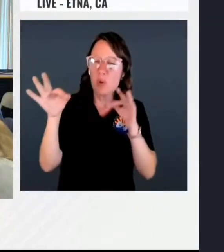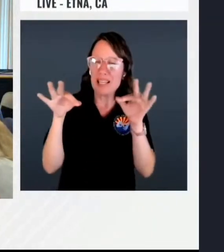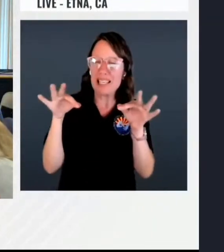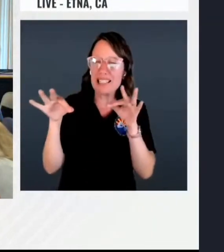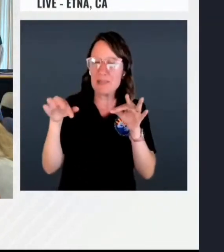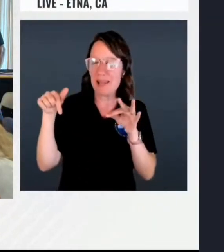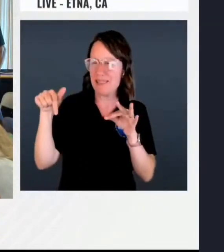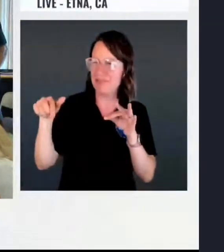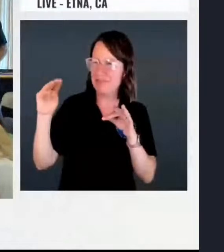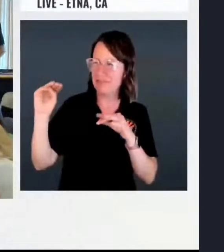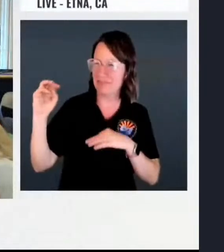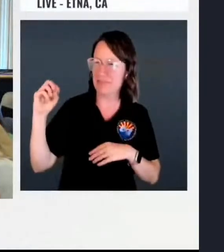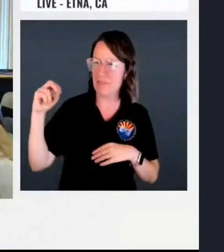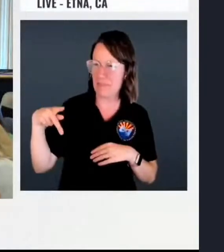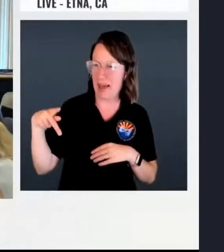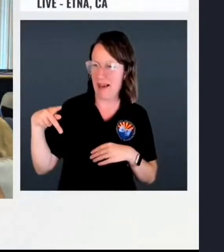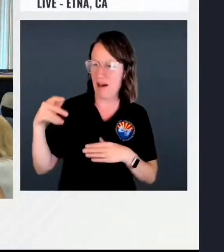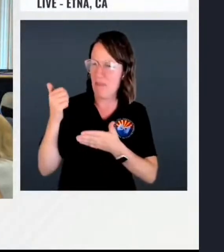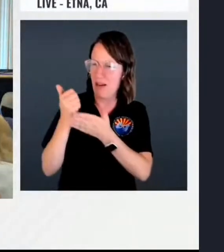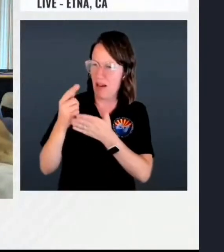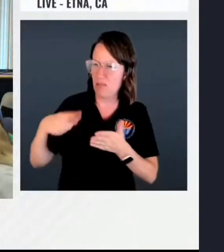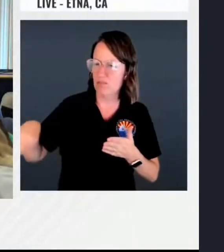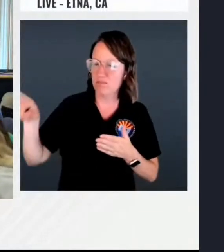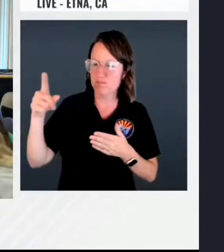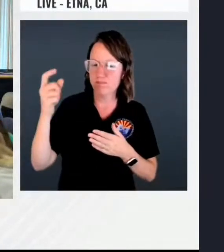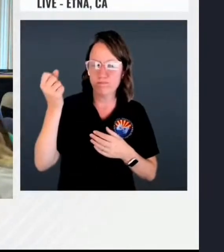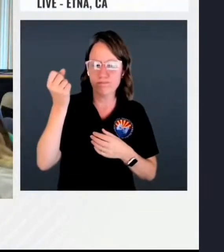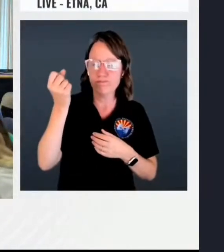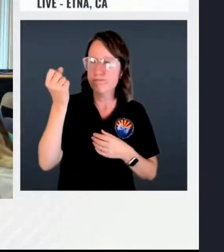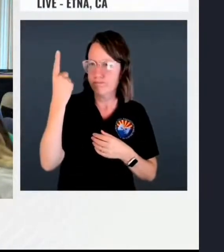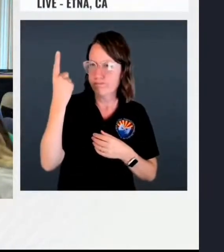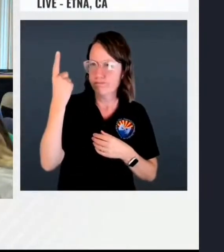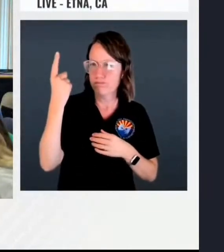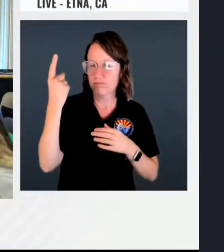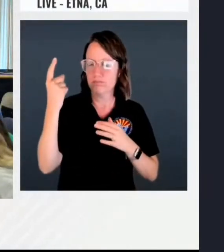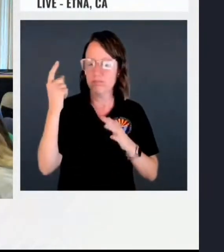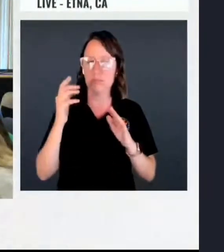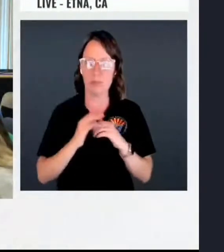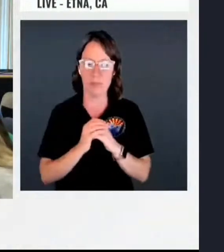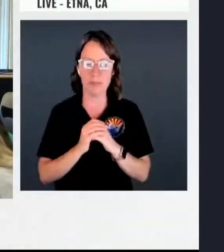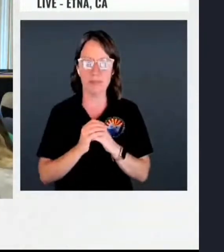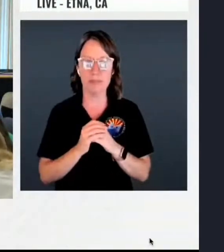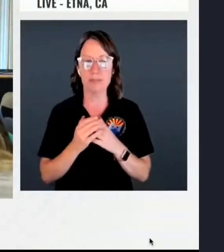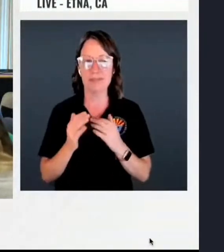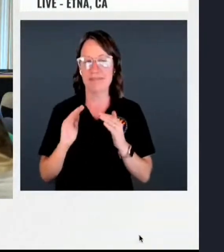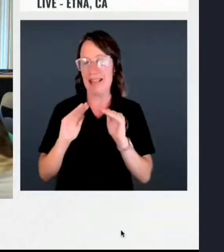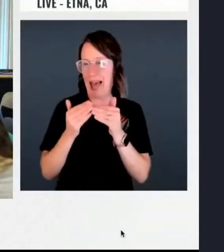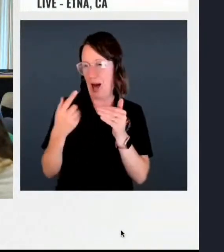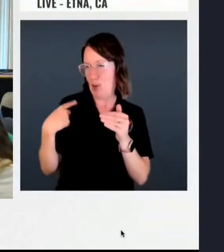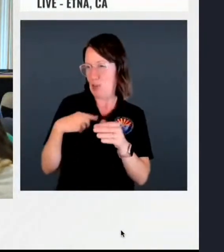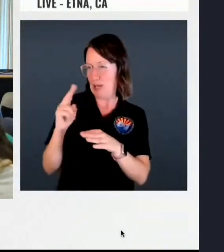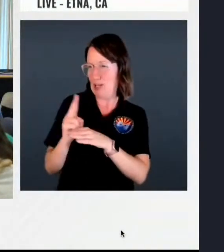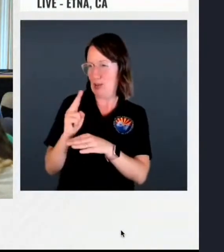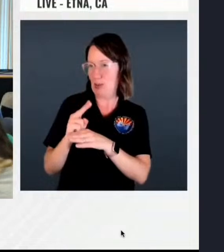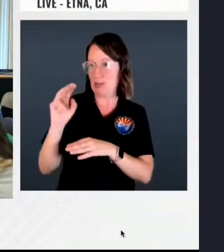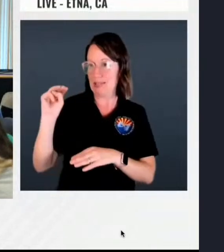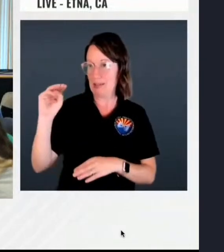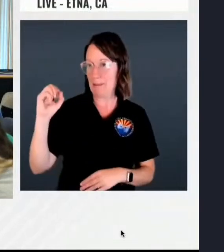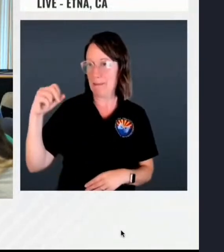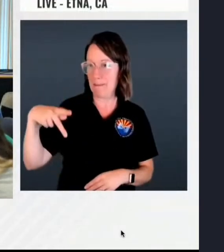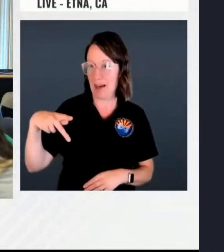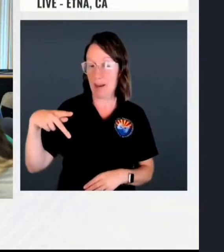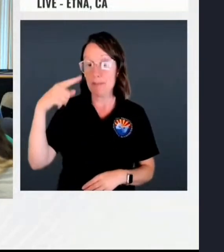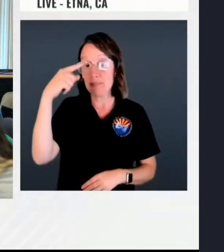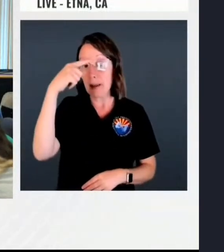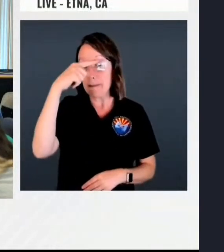you guys and just kind of give you a brief overview of how it looks and how we read our map. So our black lines that we